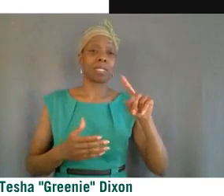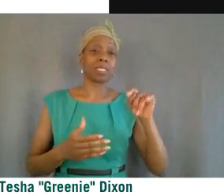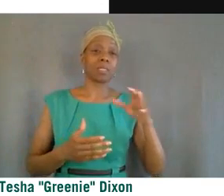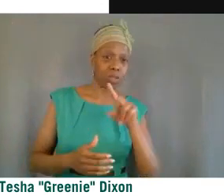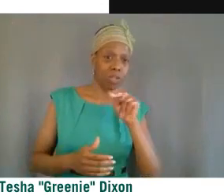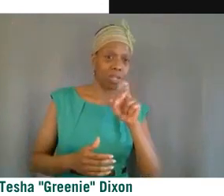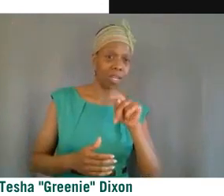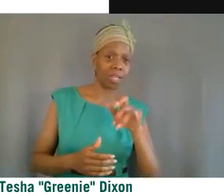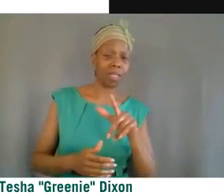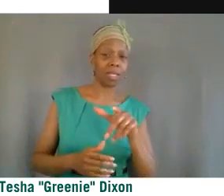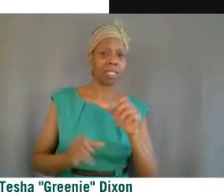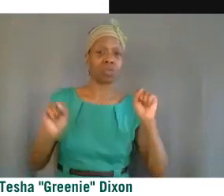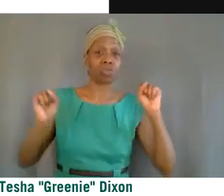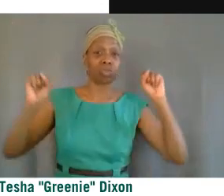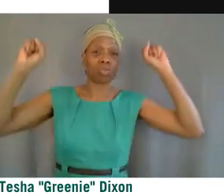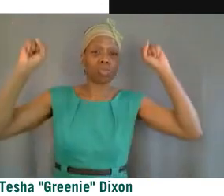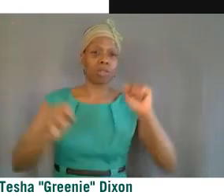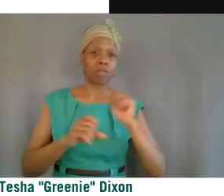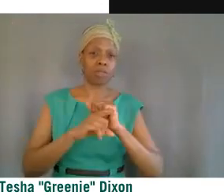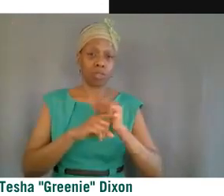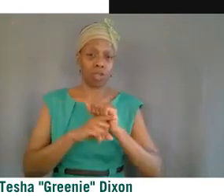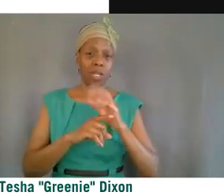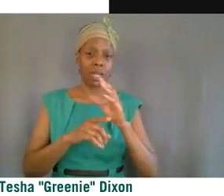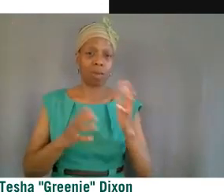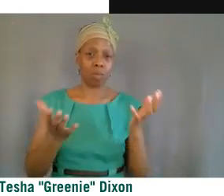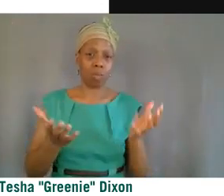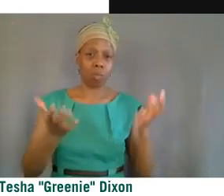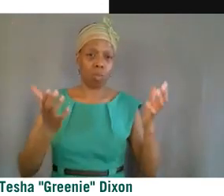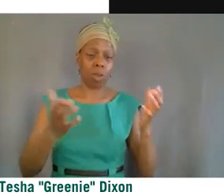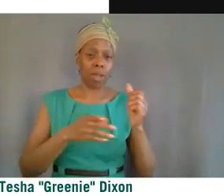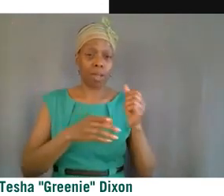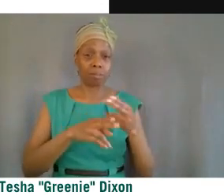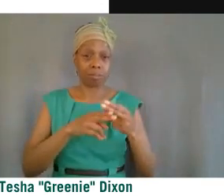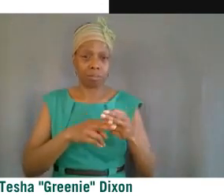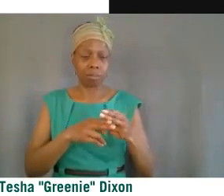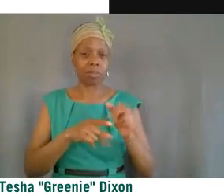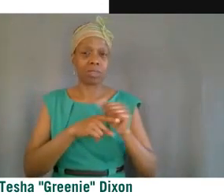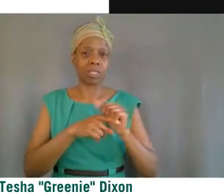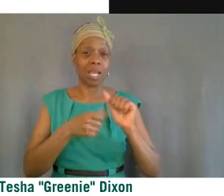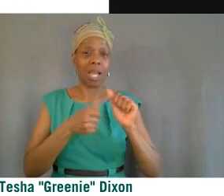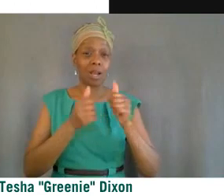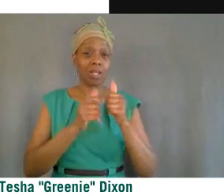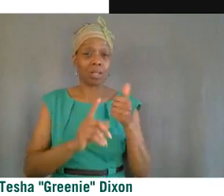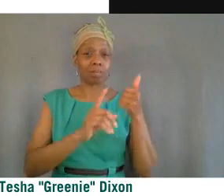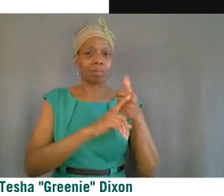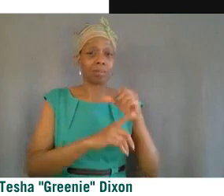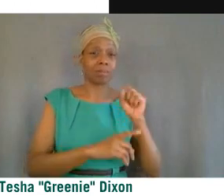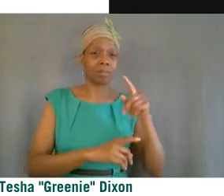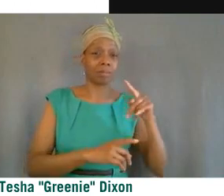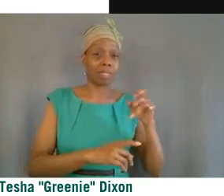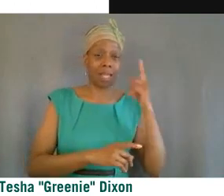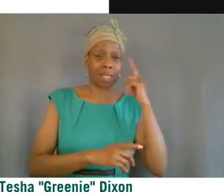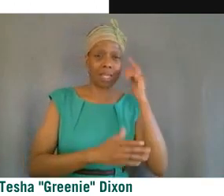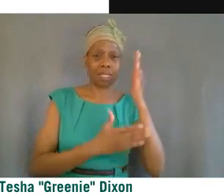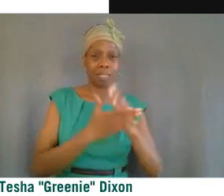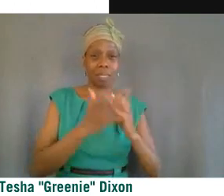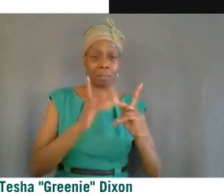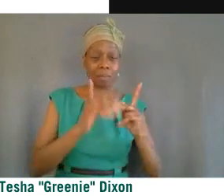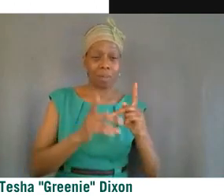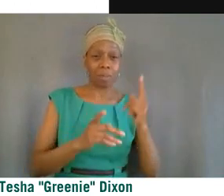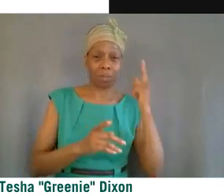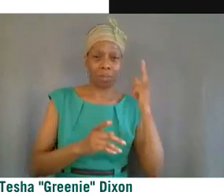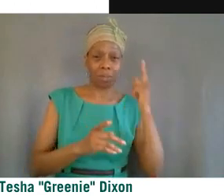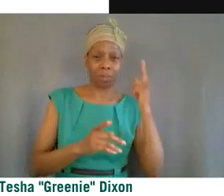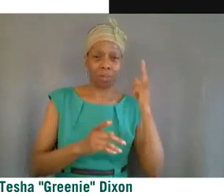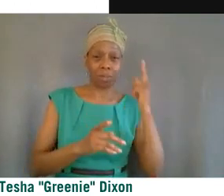weight training, how does that impact spasticity? Because sometimes I think people think that it would make that spasticity worse and make your muscles tight, but